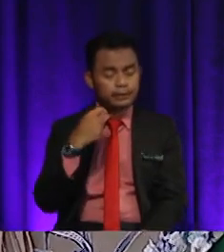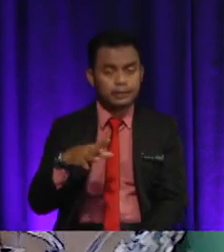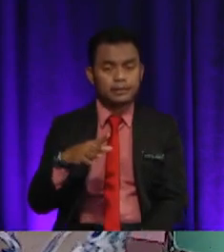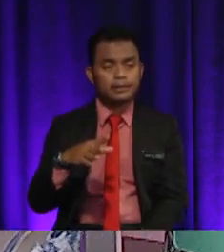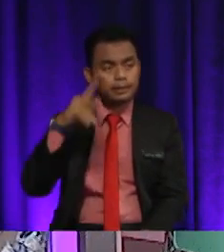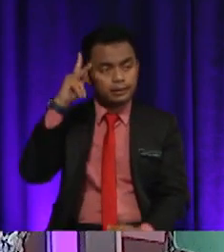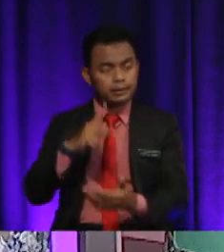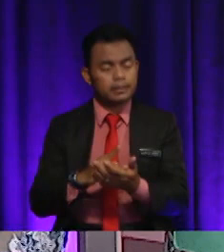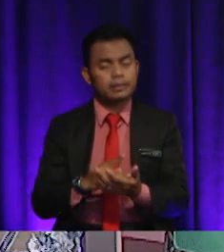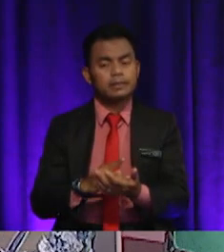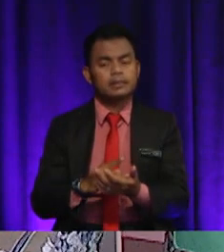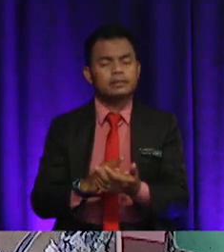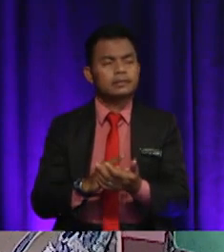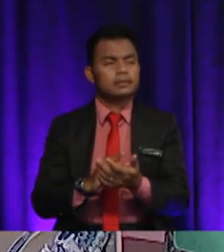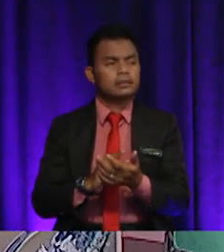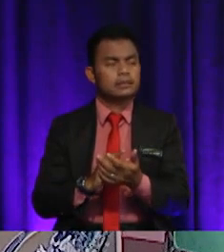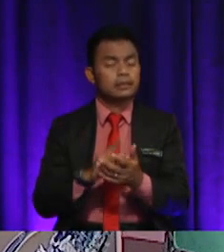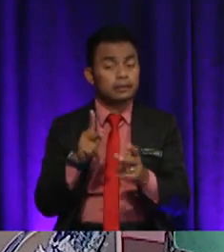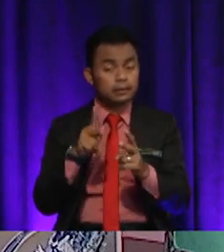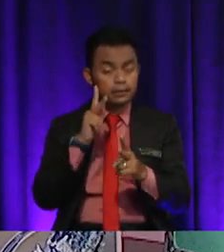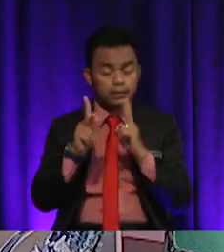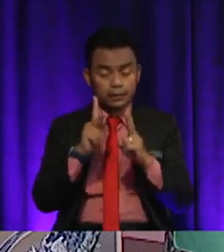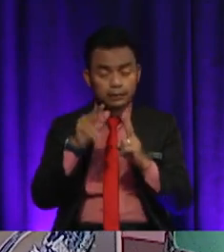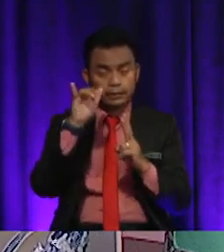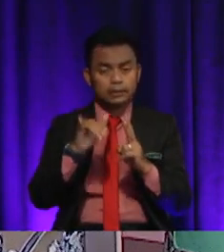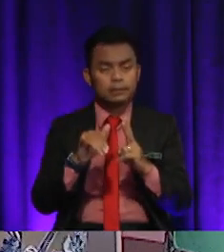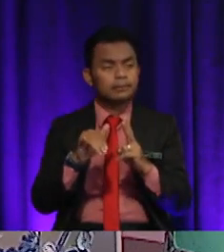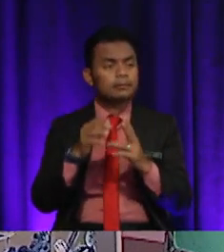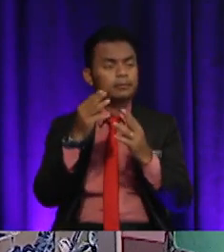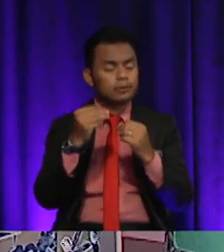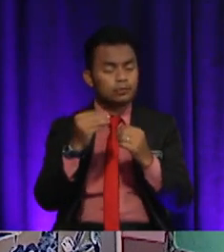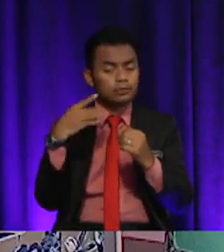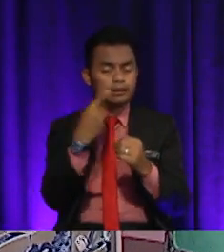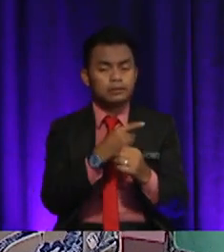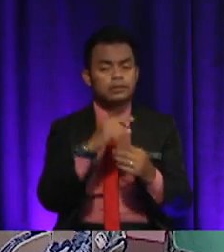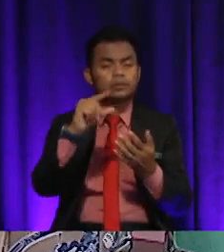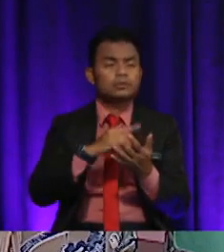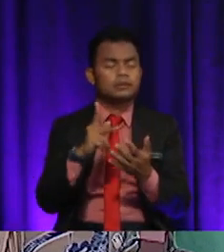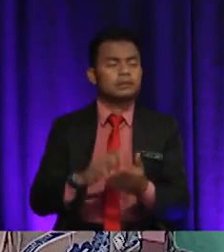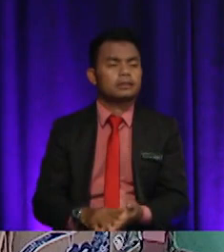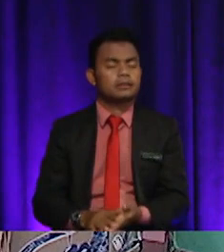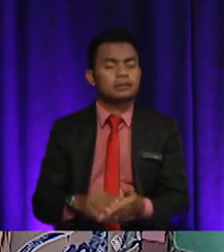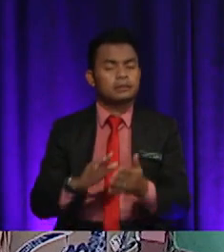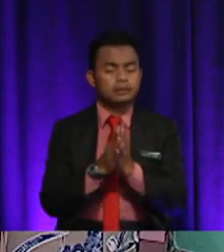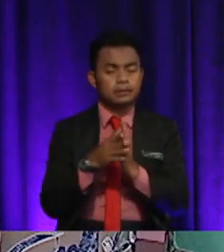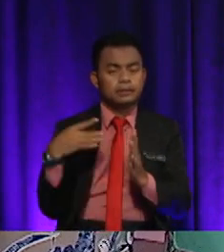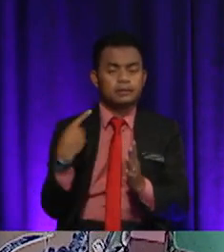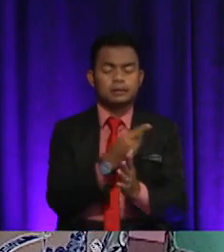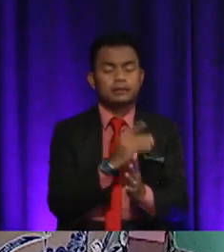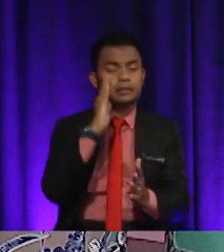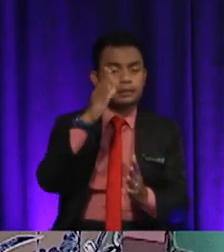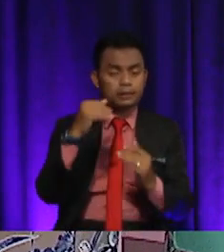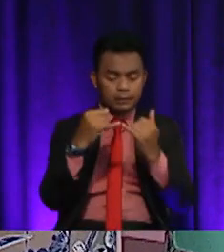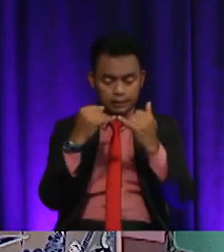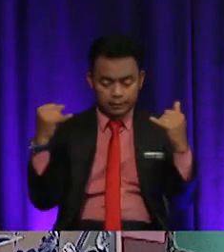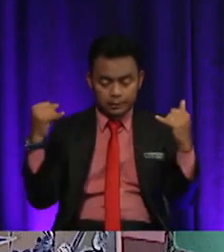keywords in the question, and it's very, I highly recommend that we underline the keywords. So it will help